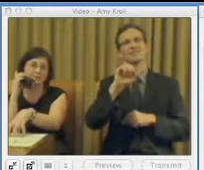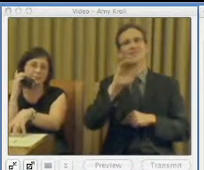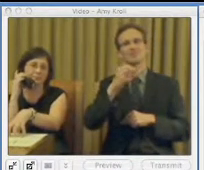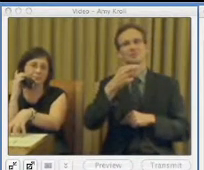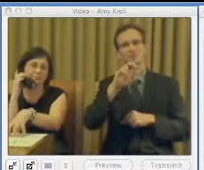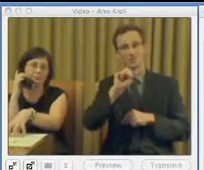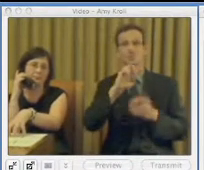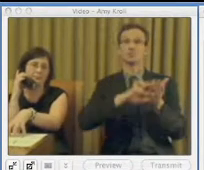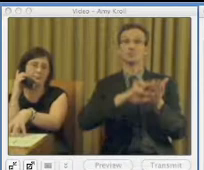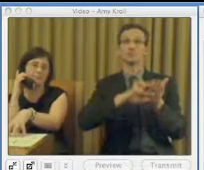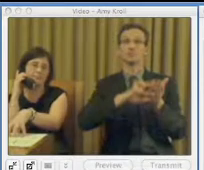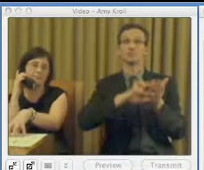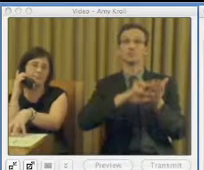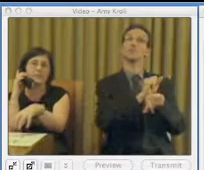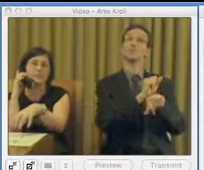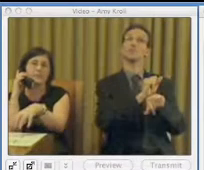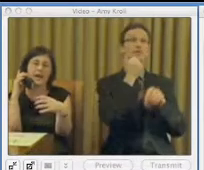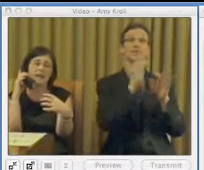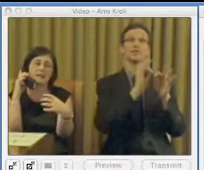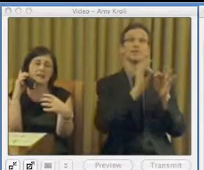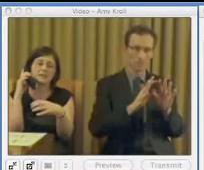who become researchers.